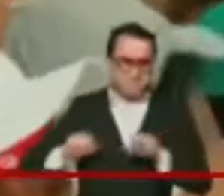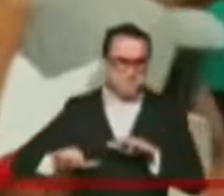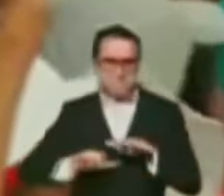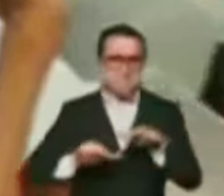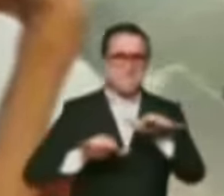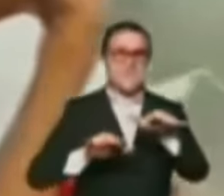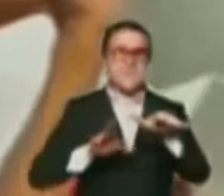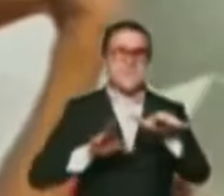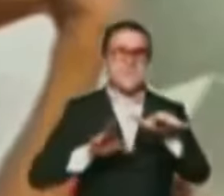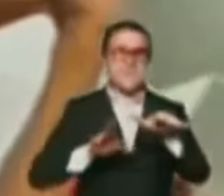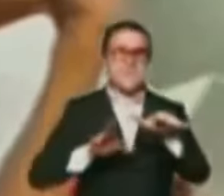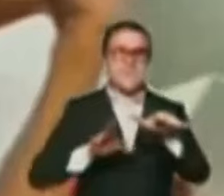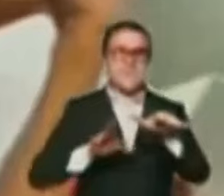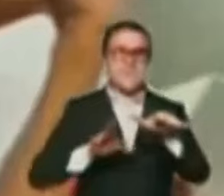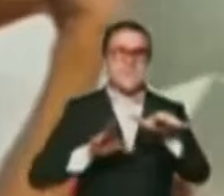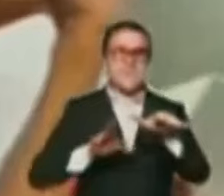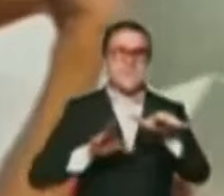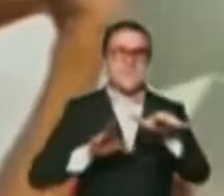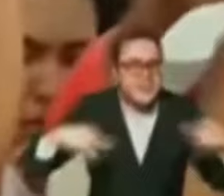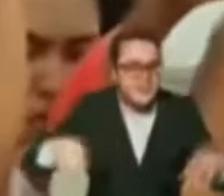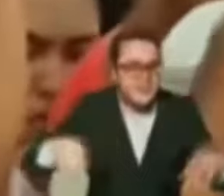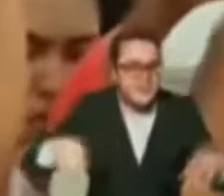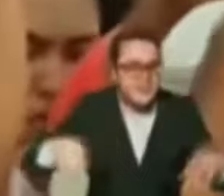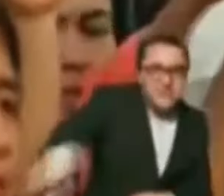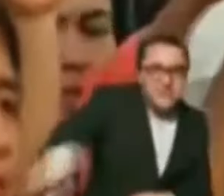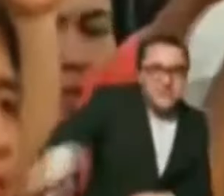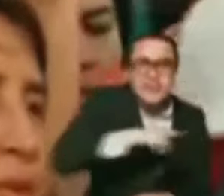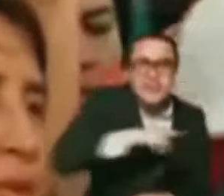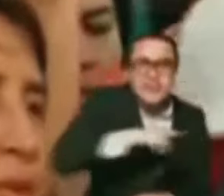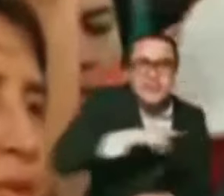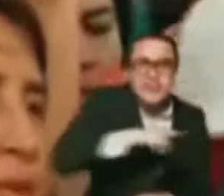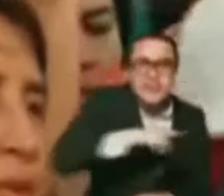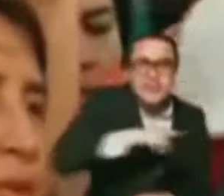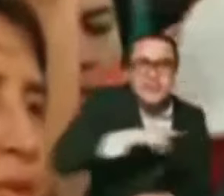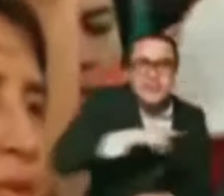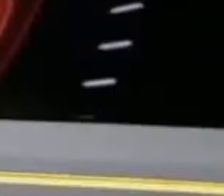discussions and your proposals.